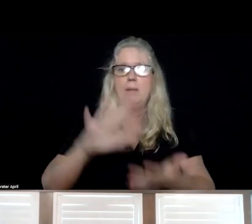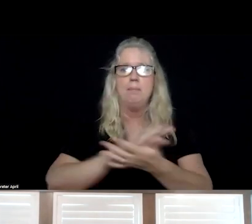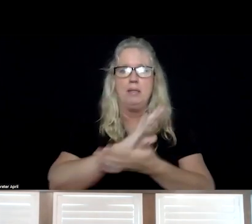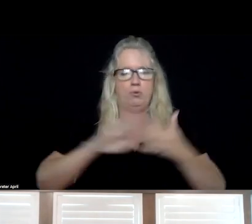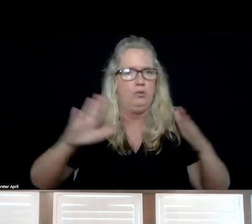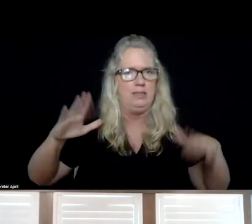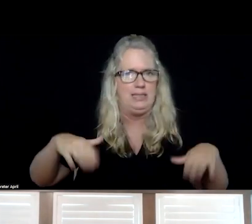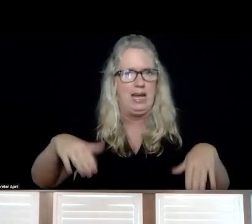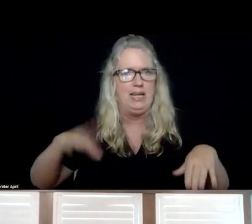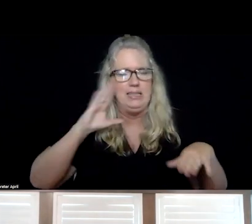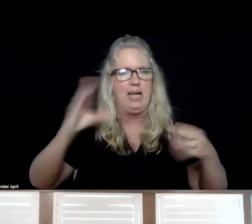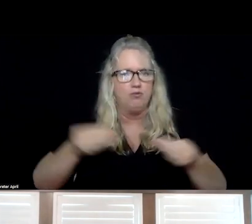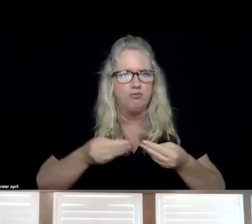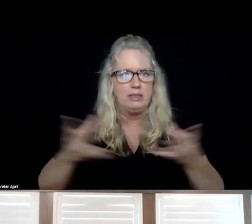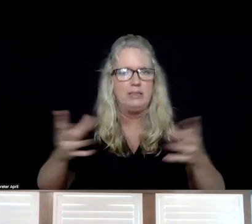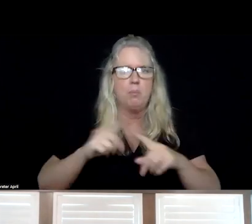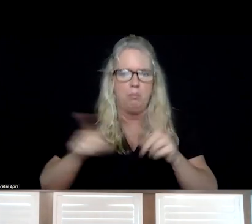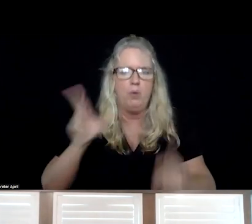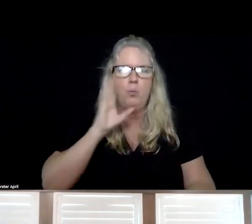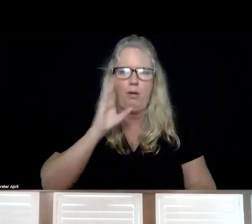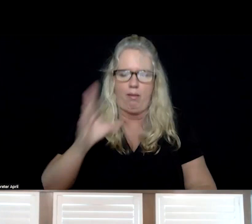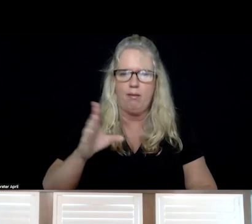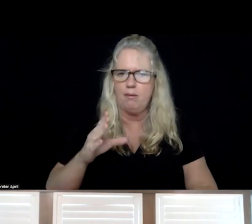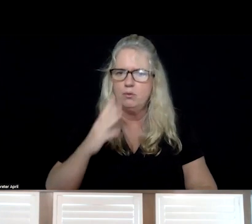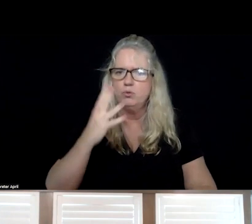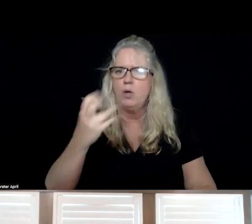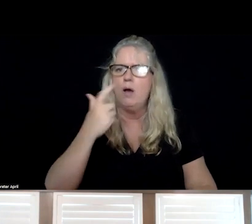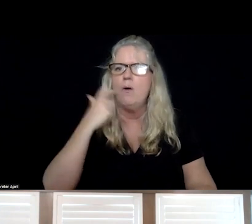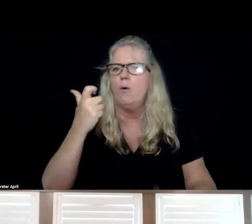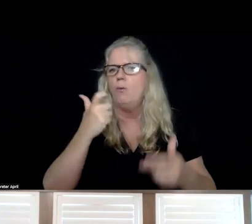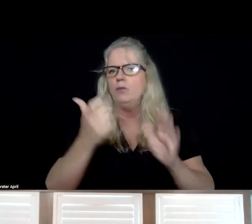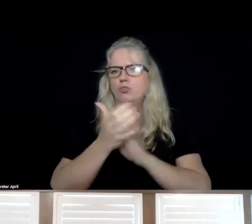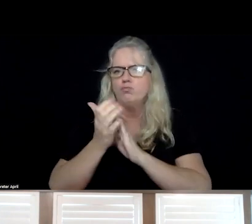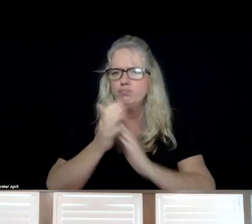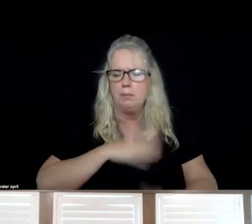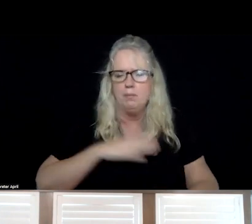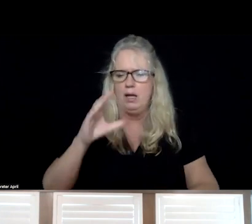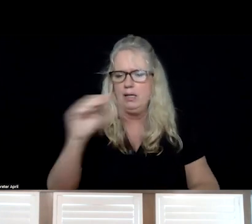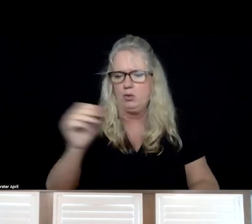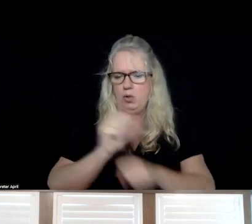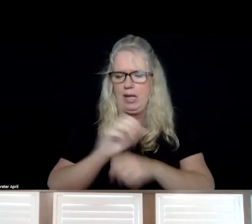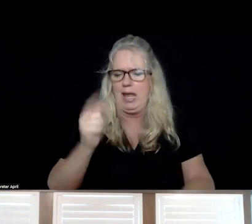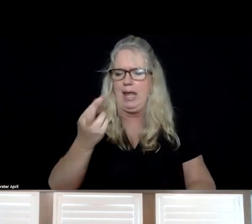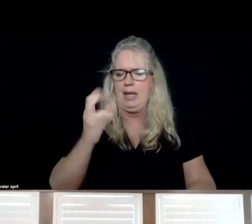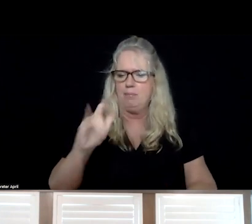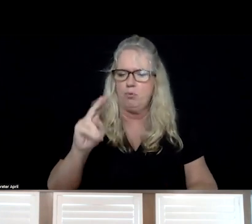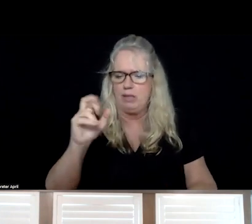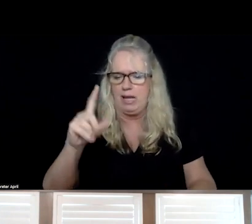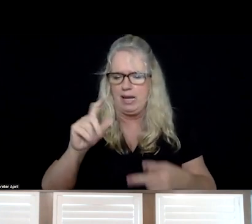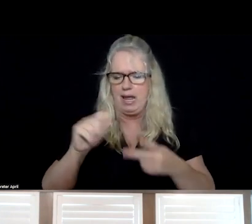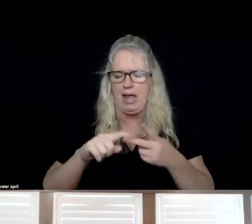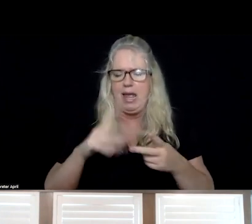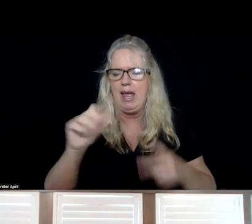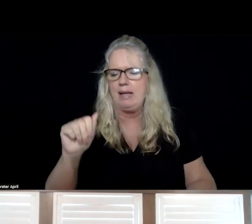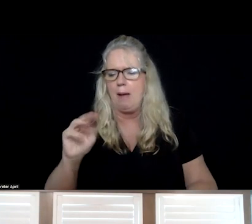released yet, but it will shortly. And I'd like to give a call out to my co-authors, April Naturel and Amanda Miller from